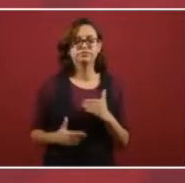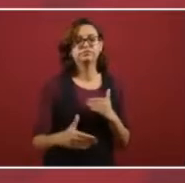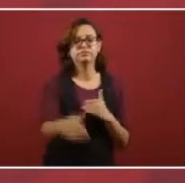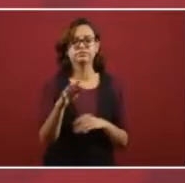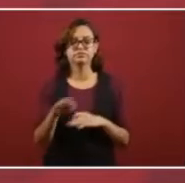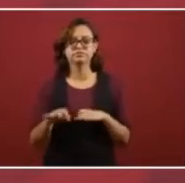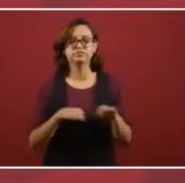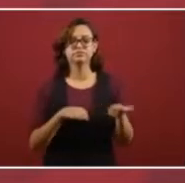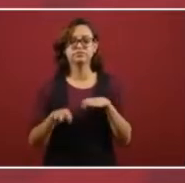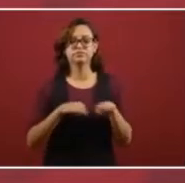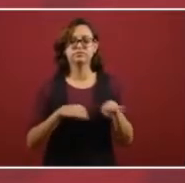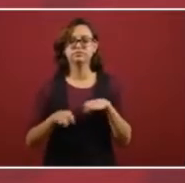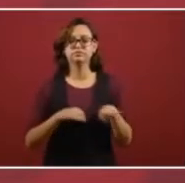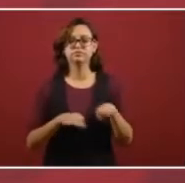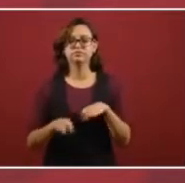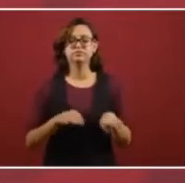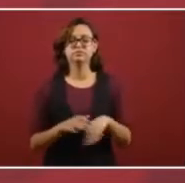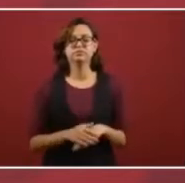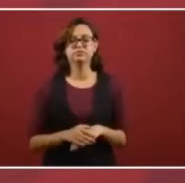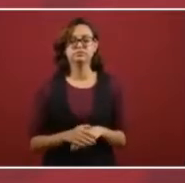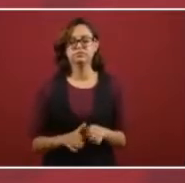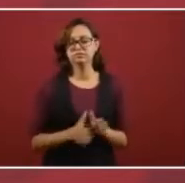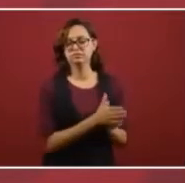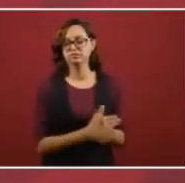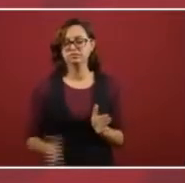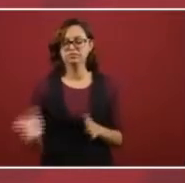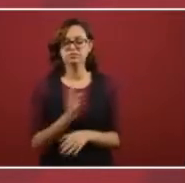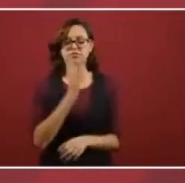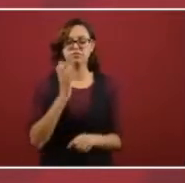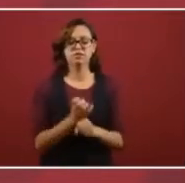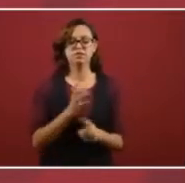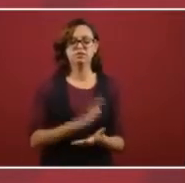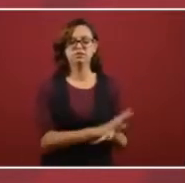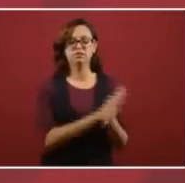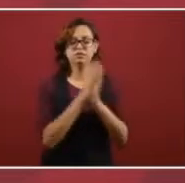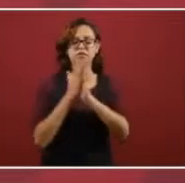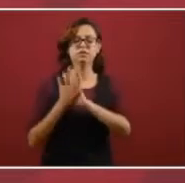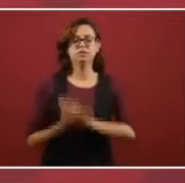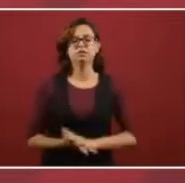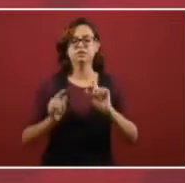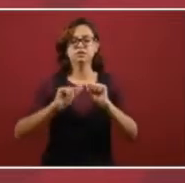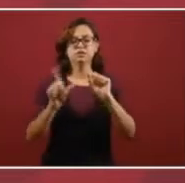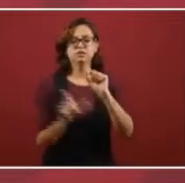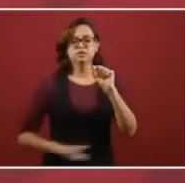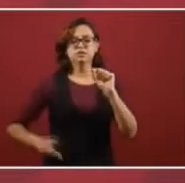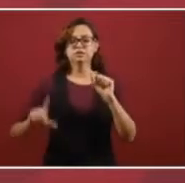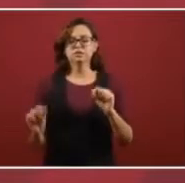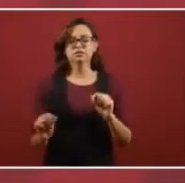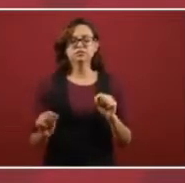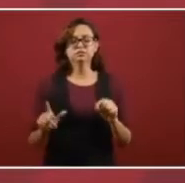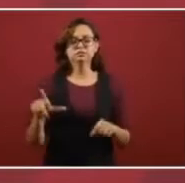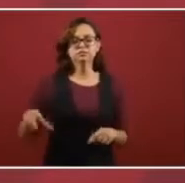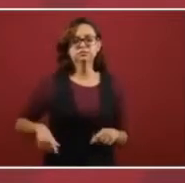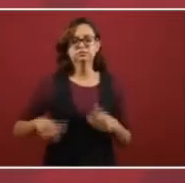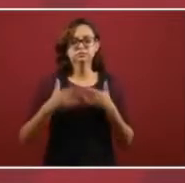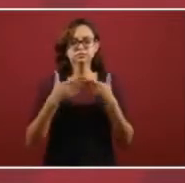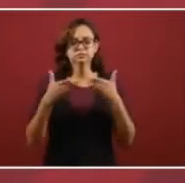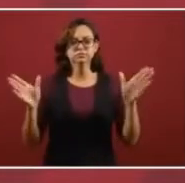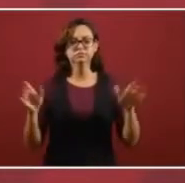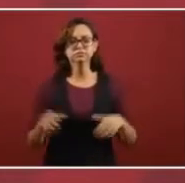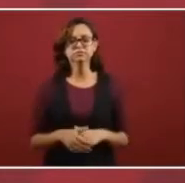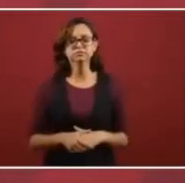government en la cuarta transformación, in the fourth transformation of the public life of our